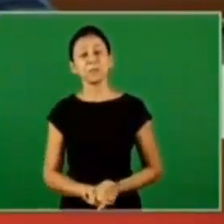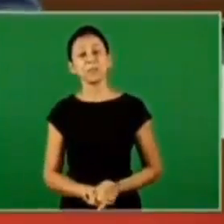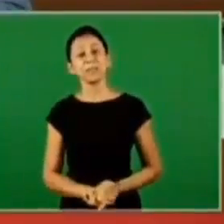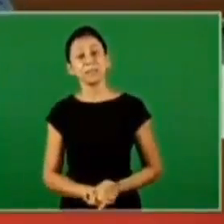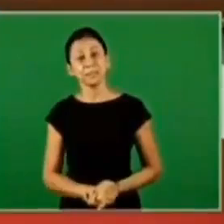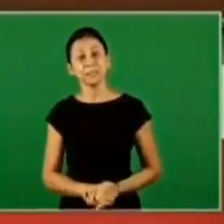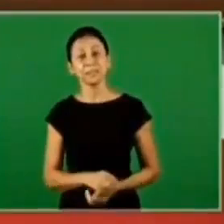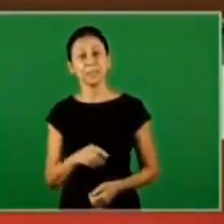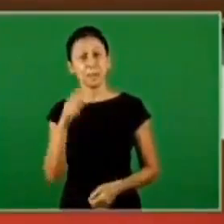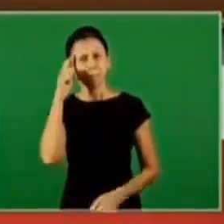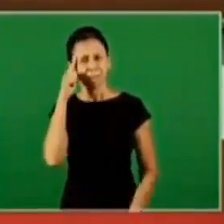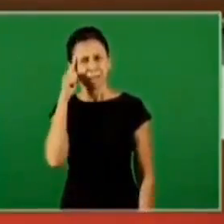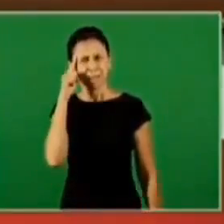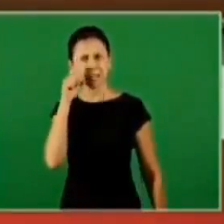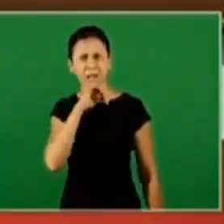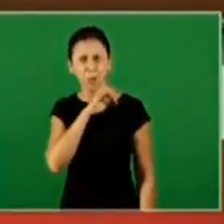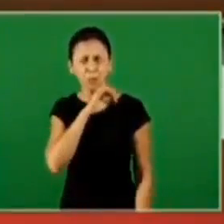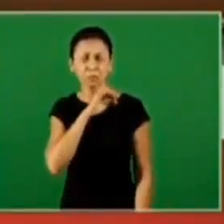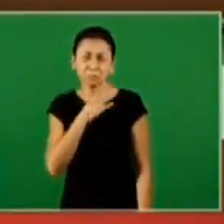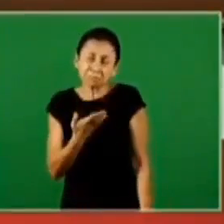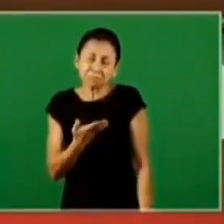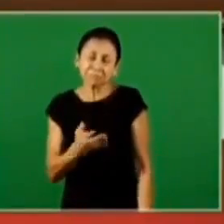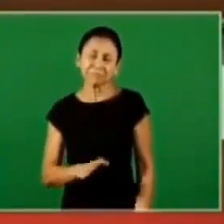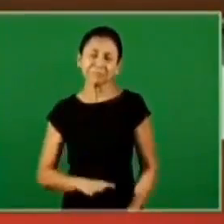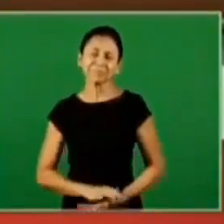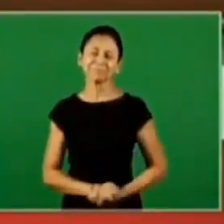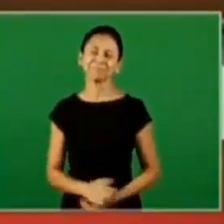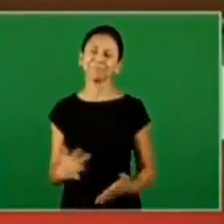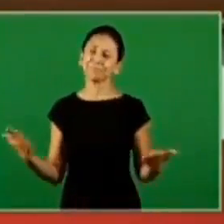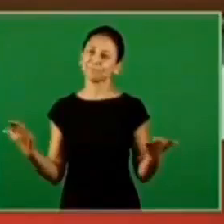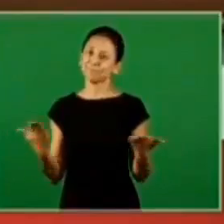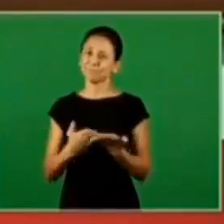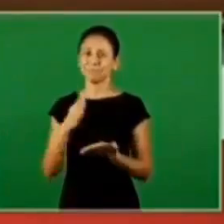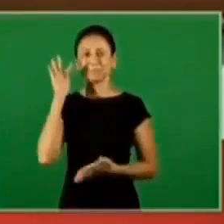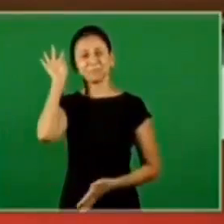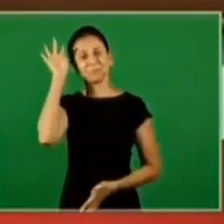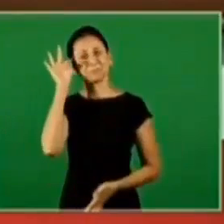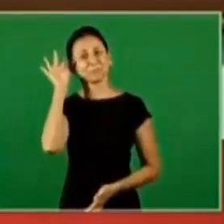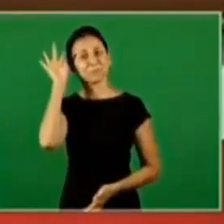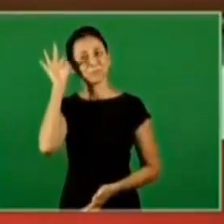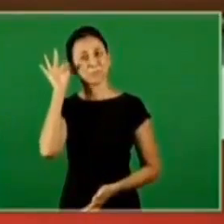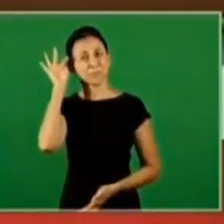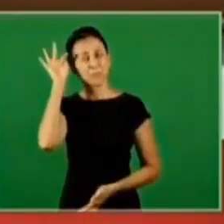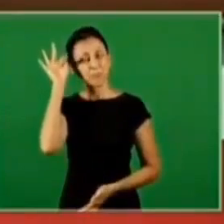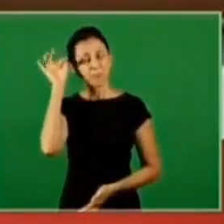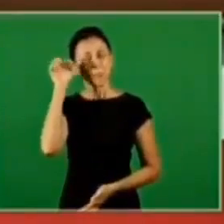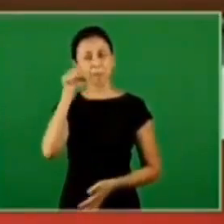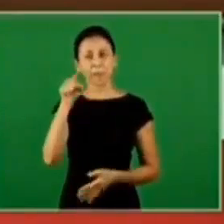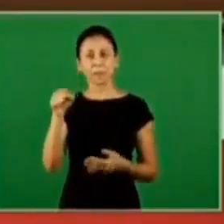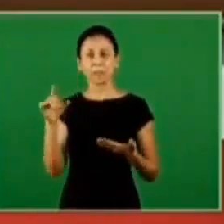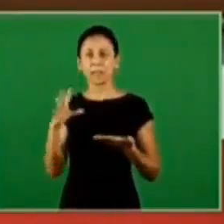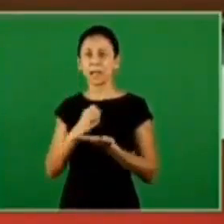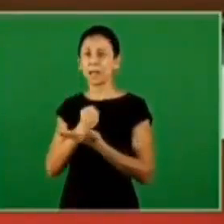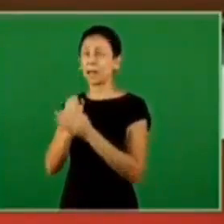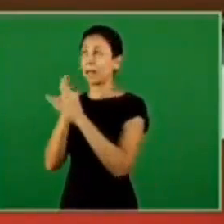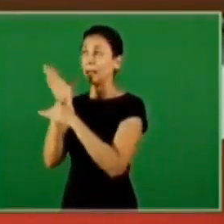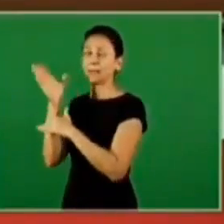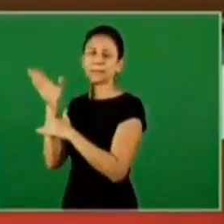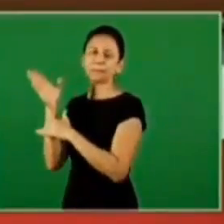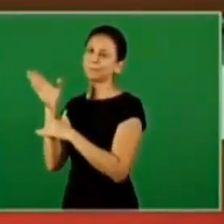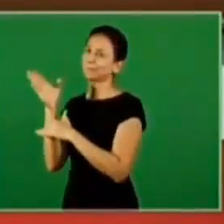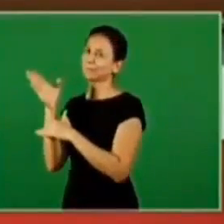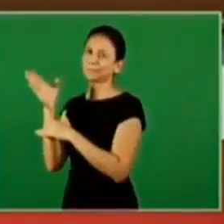Is philosophy bad? No, philosophy is everything that is out there. But philosophy does not lead man to